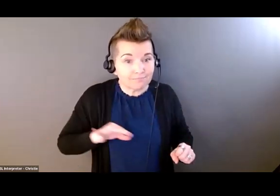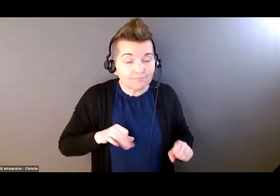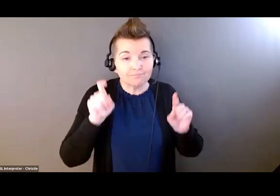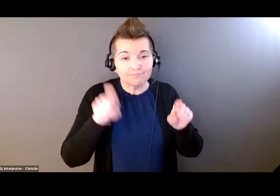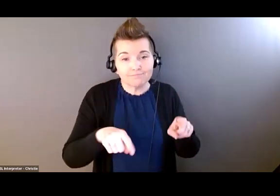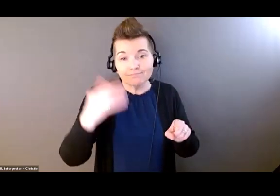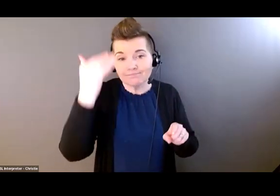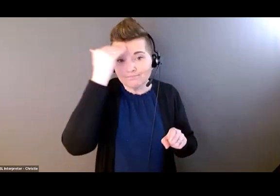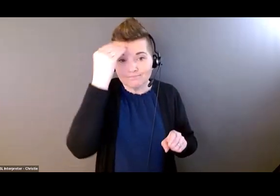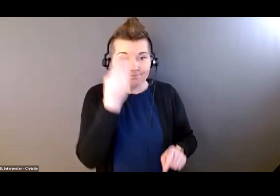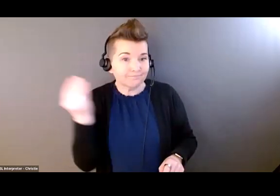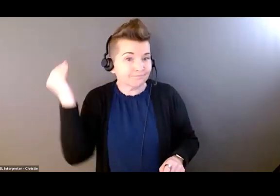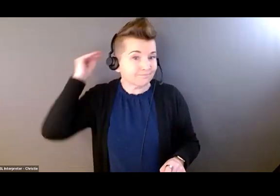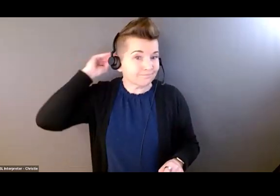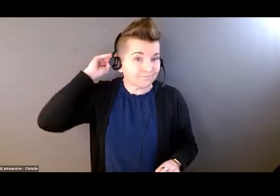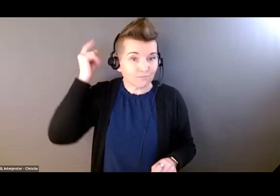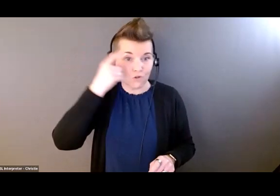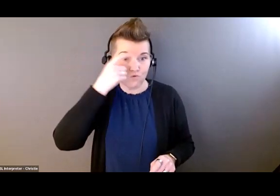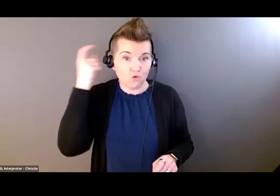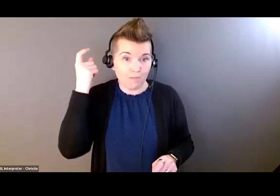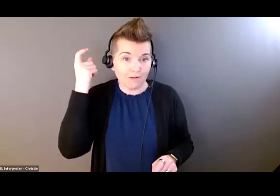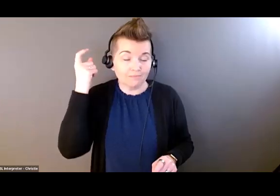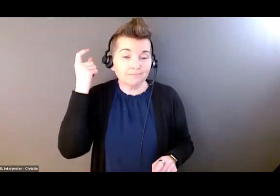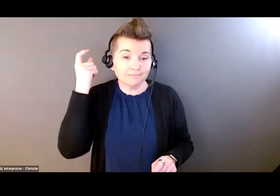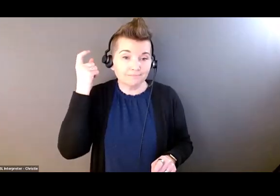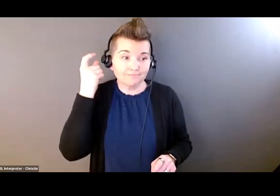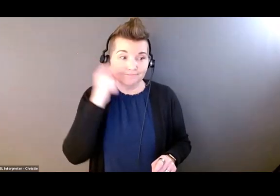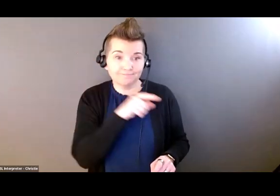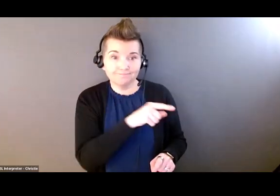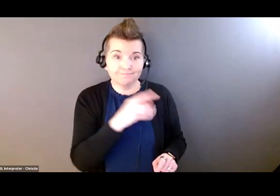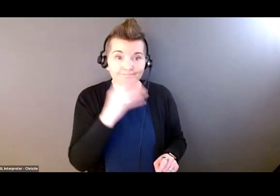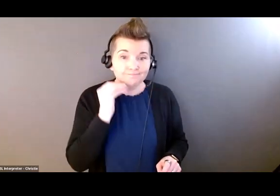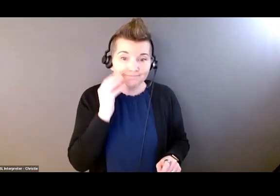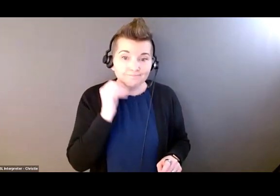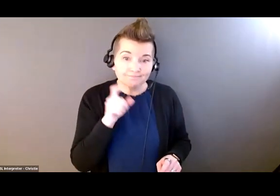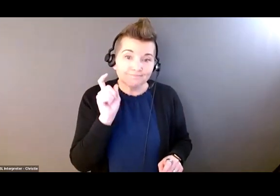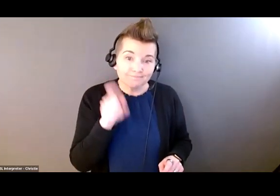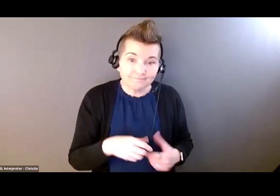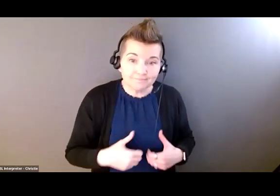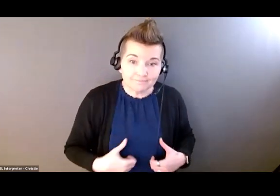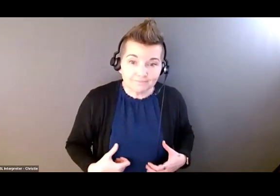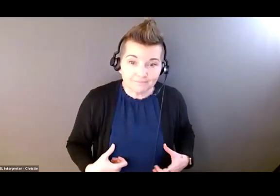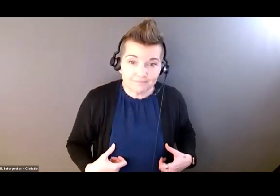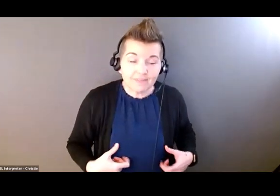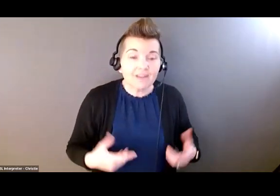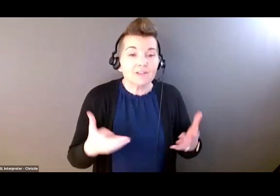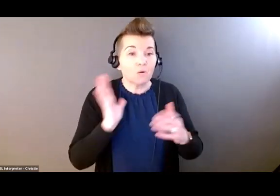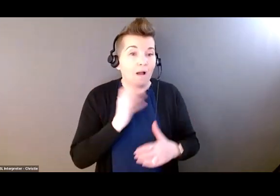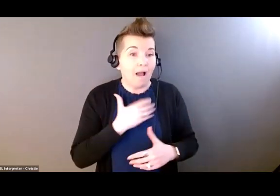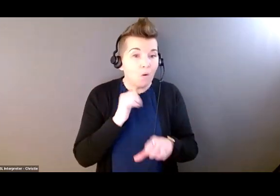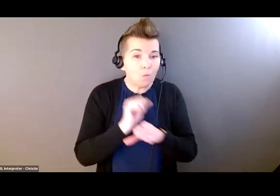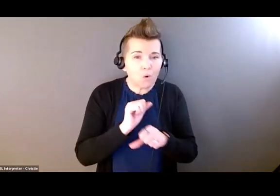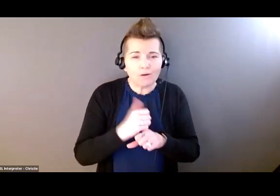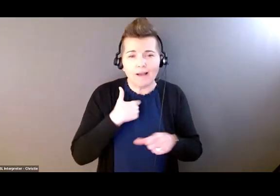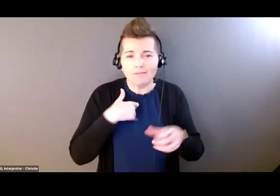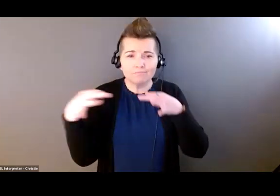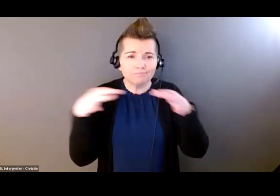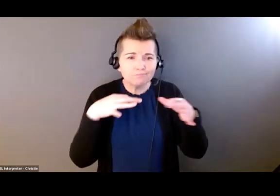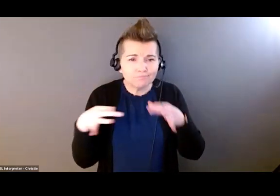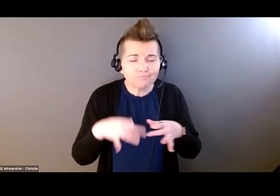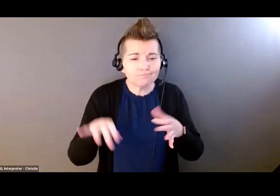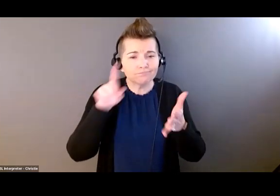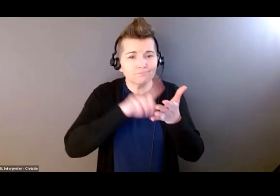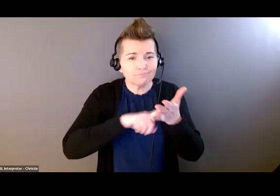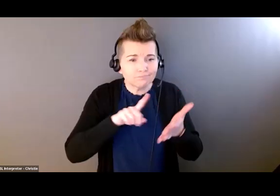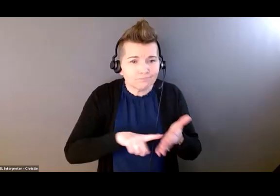So trauma-informed practices need to be operationalized to create that sense of safety, that felt sense